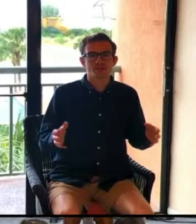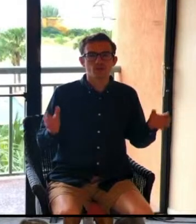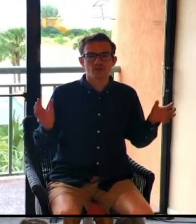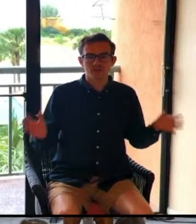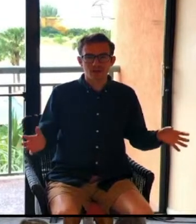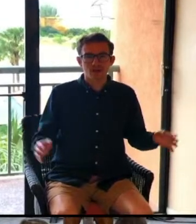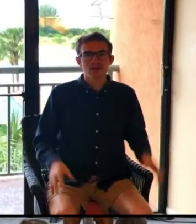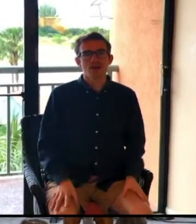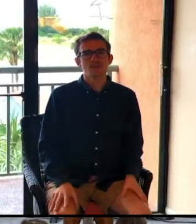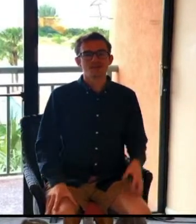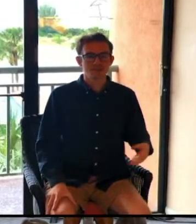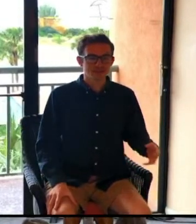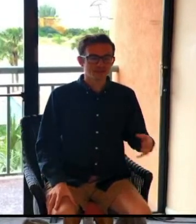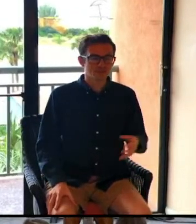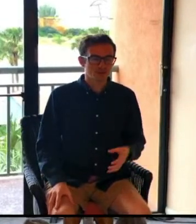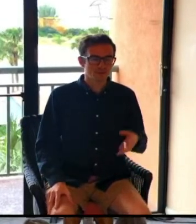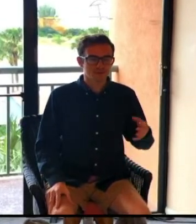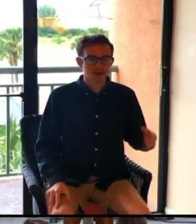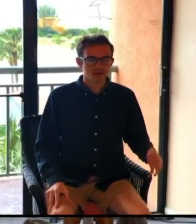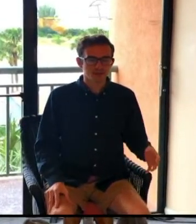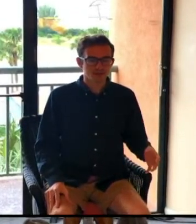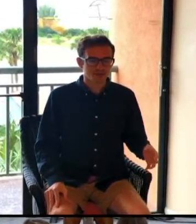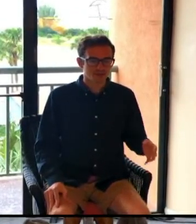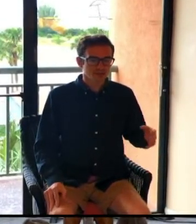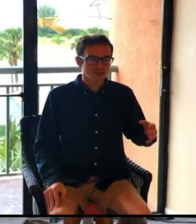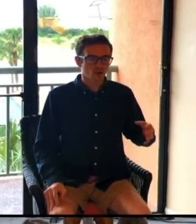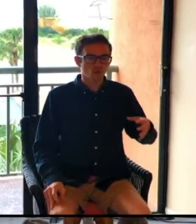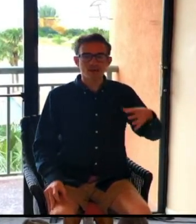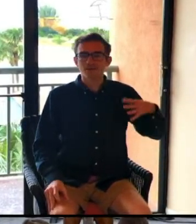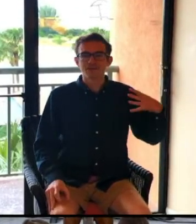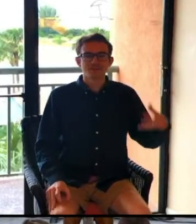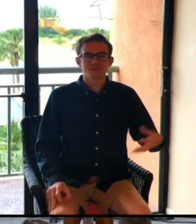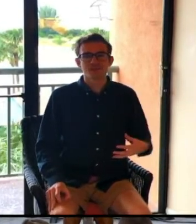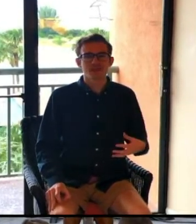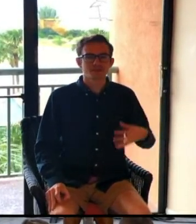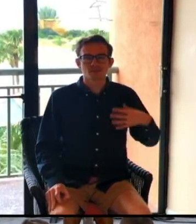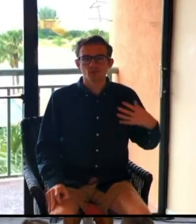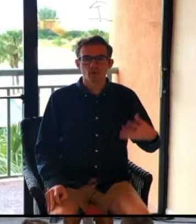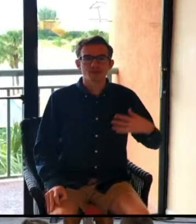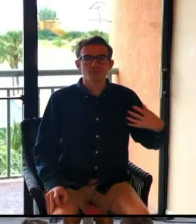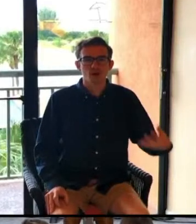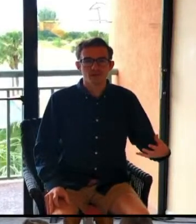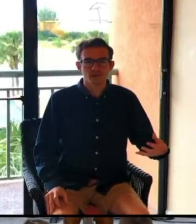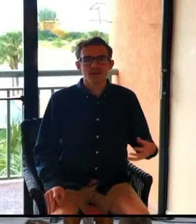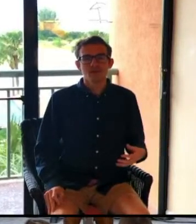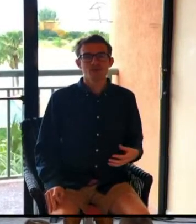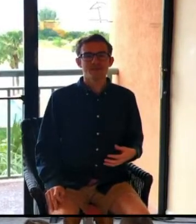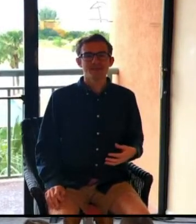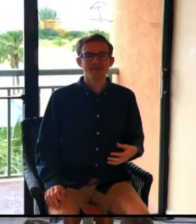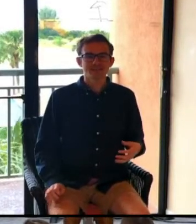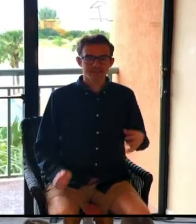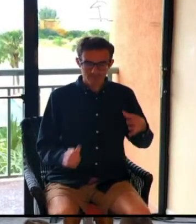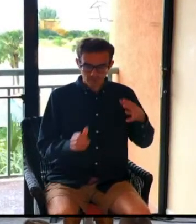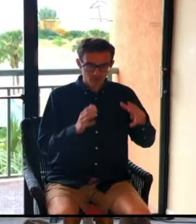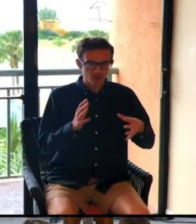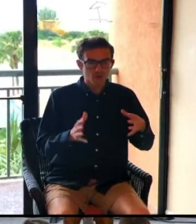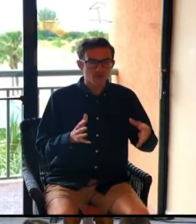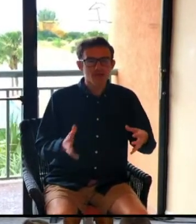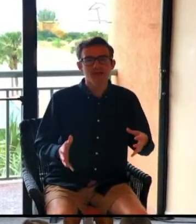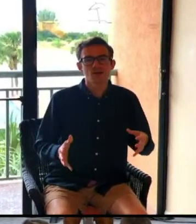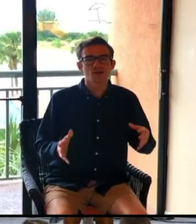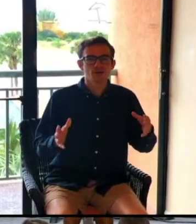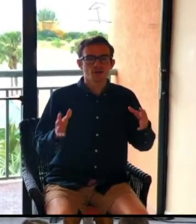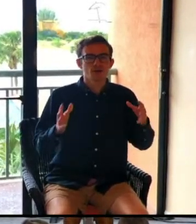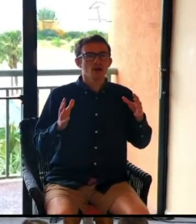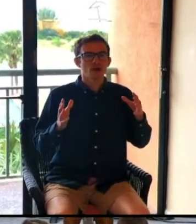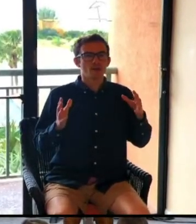office building over there, and we have pizza with the pastors. So we have pizza with the pastors once a month, and what that is if you are new to